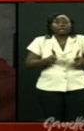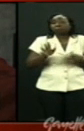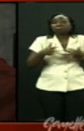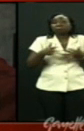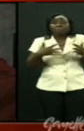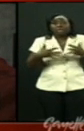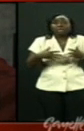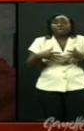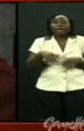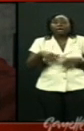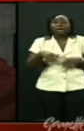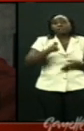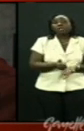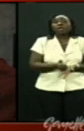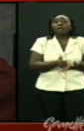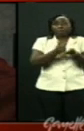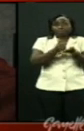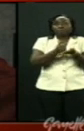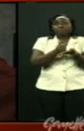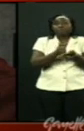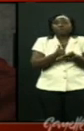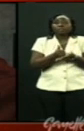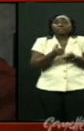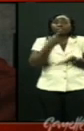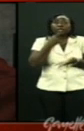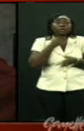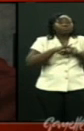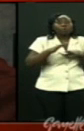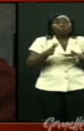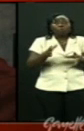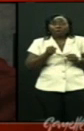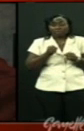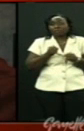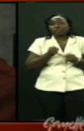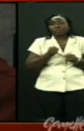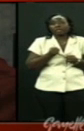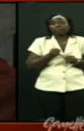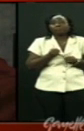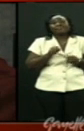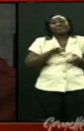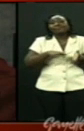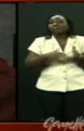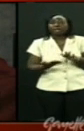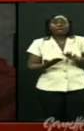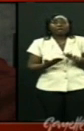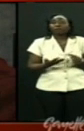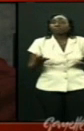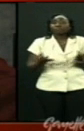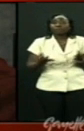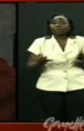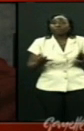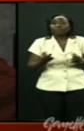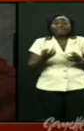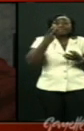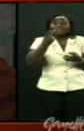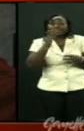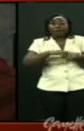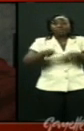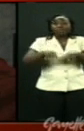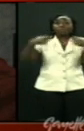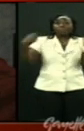am pleading for some help. We don't want him to be another statistic on the papers again, because we have been